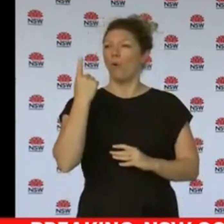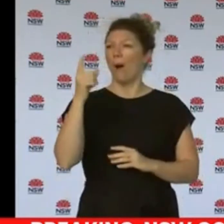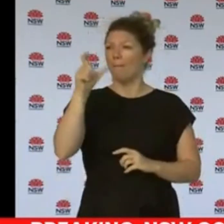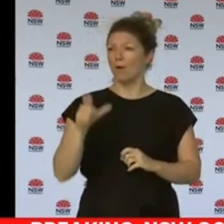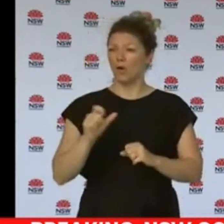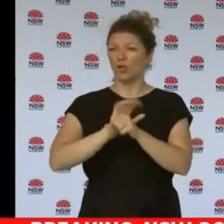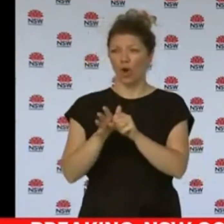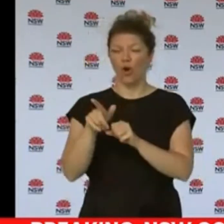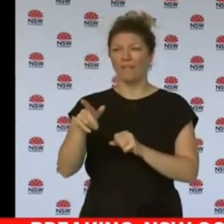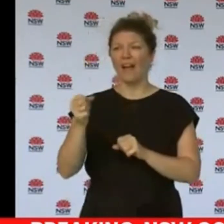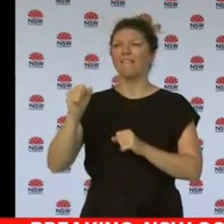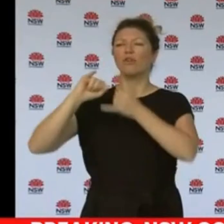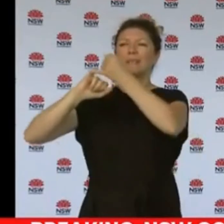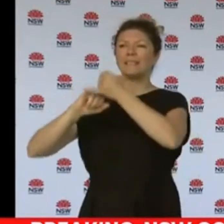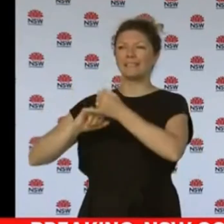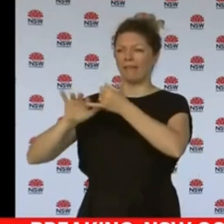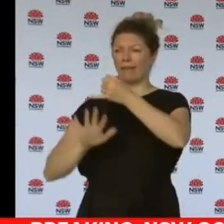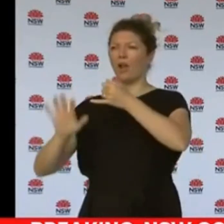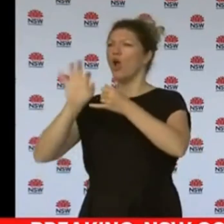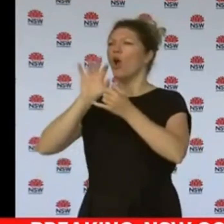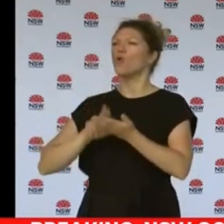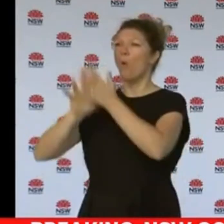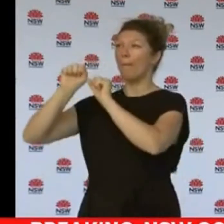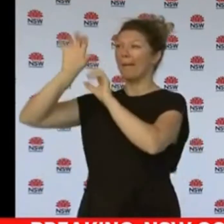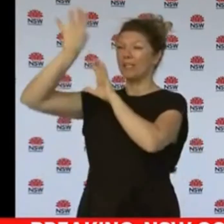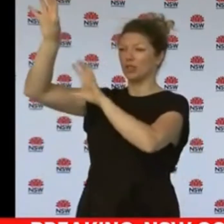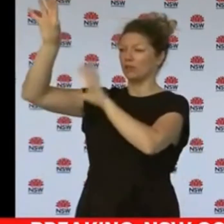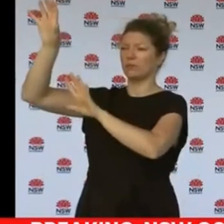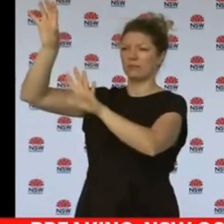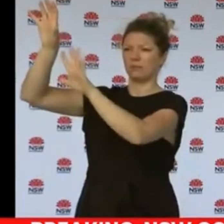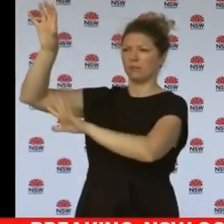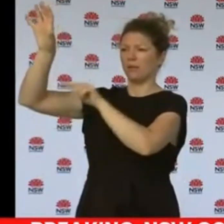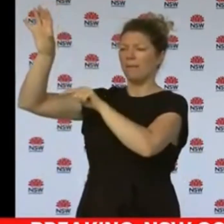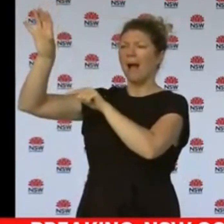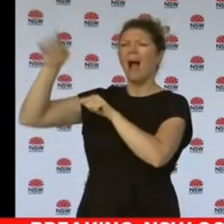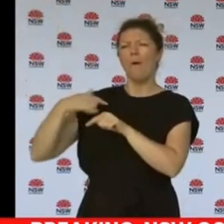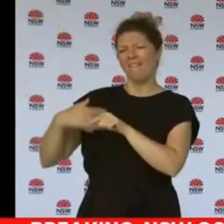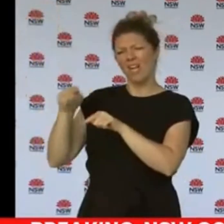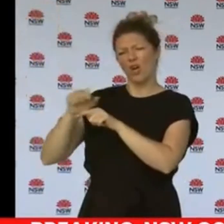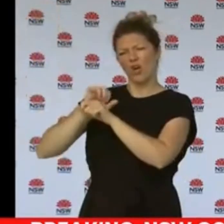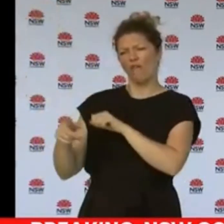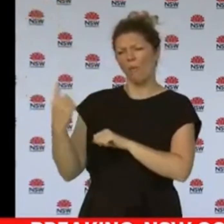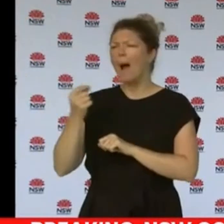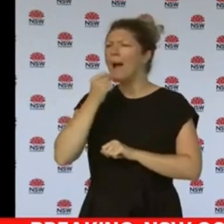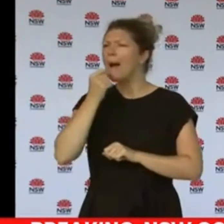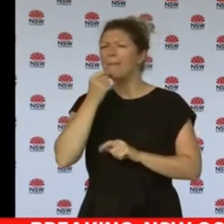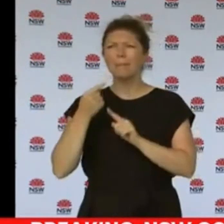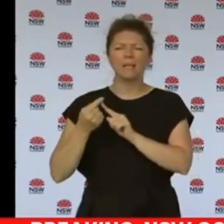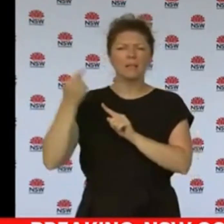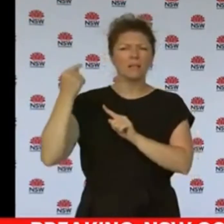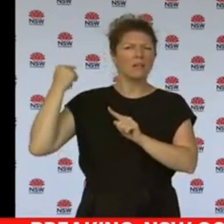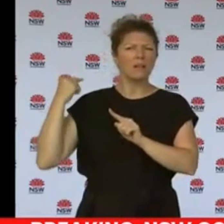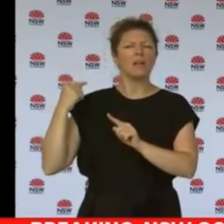was in the southern zone, and we do actually believe that case was an older case, but we do wait for serology on that, and we